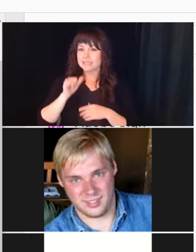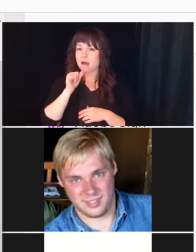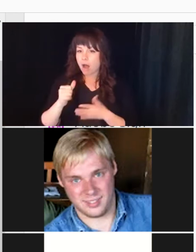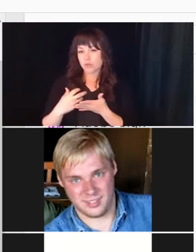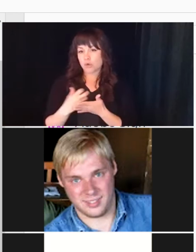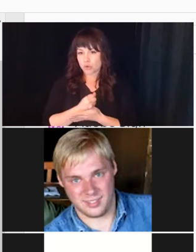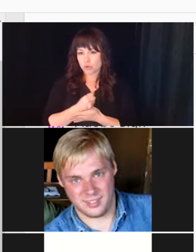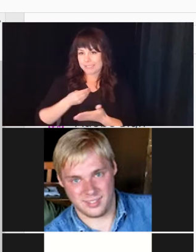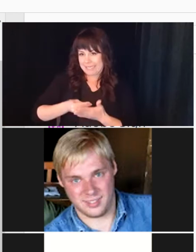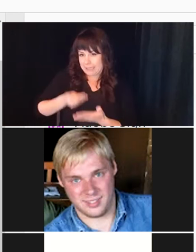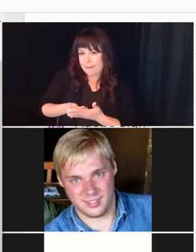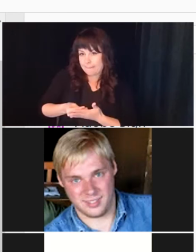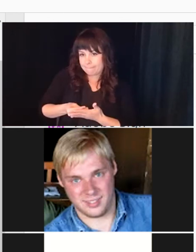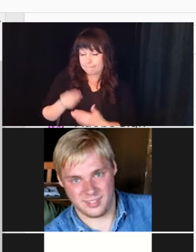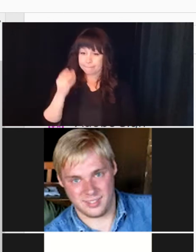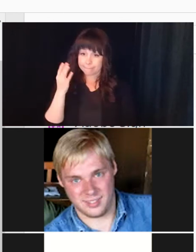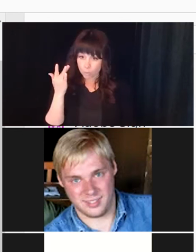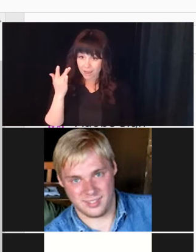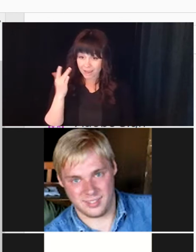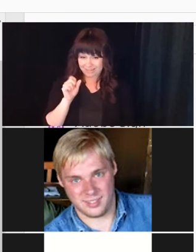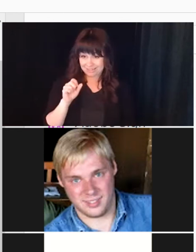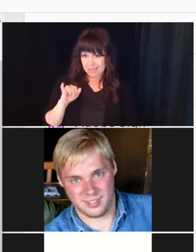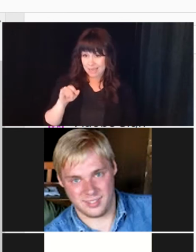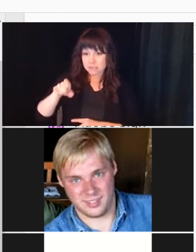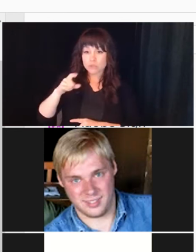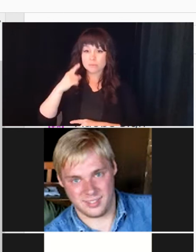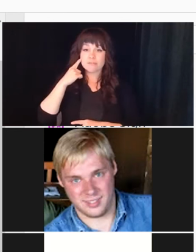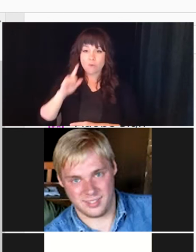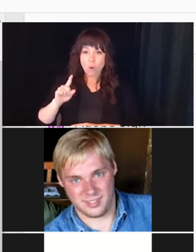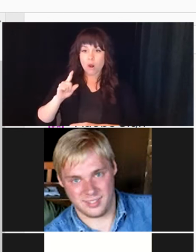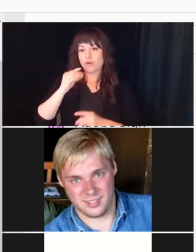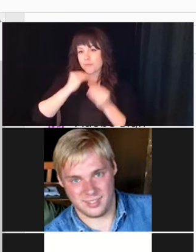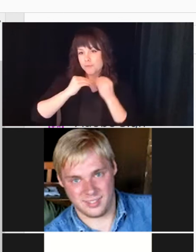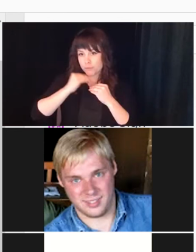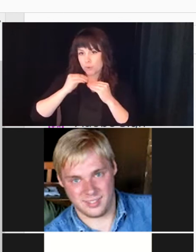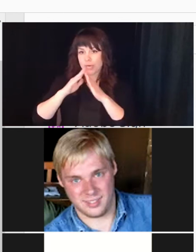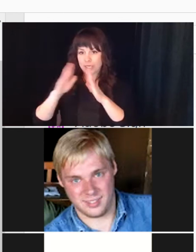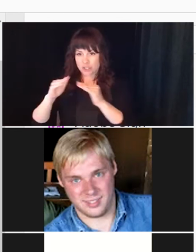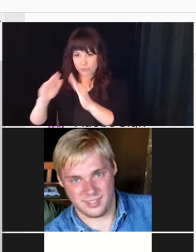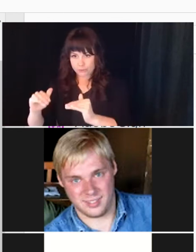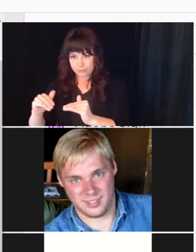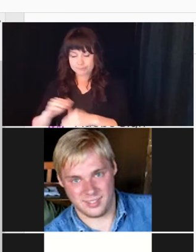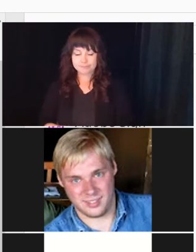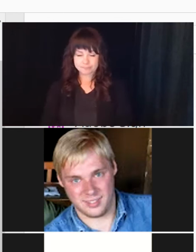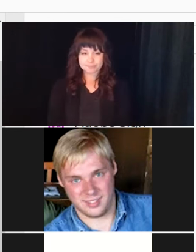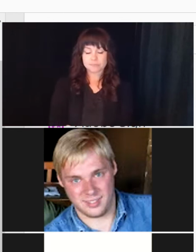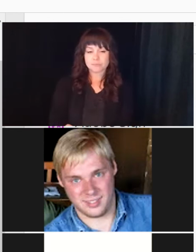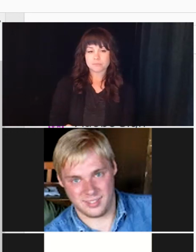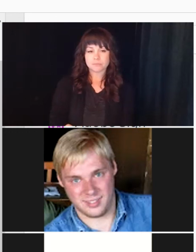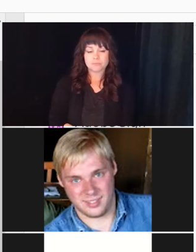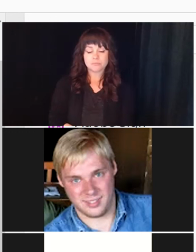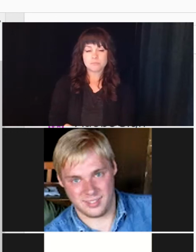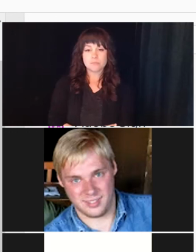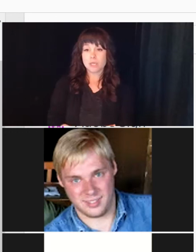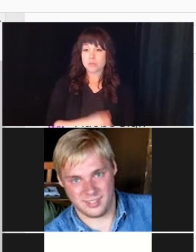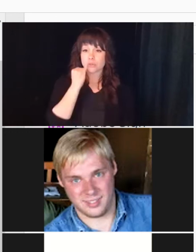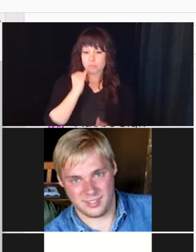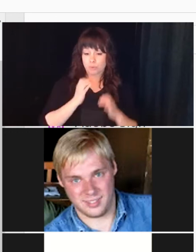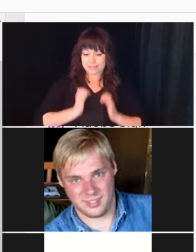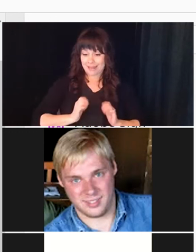because SSI is meant to be used for food and shelter. So let's say you have a client who is living in their